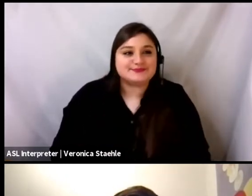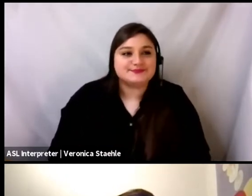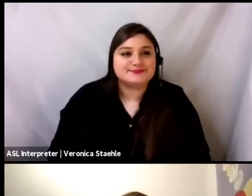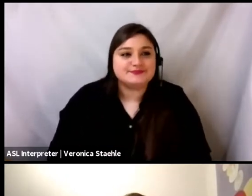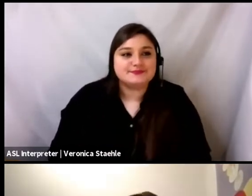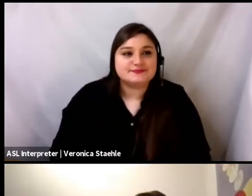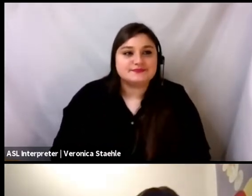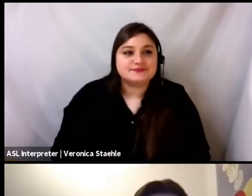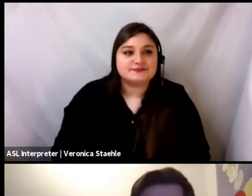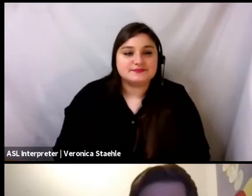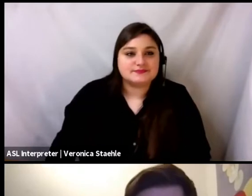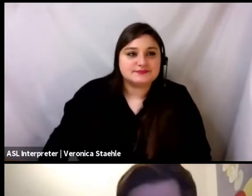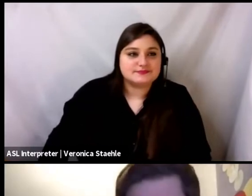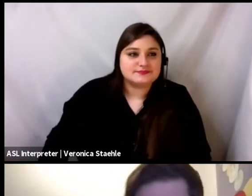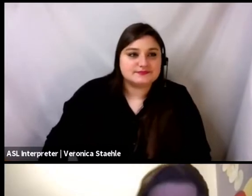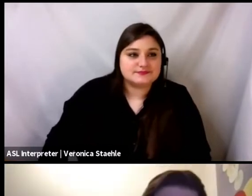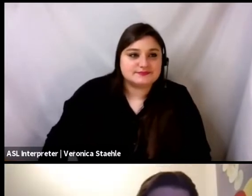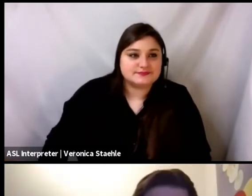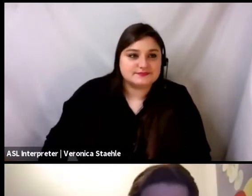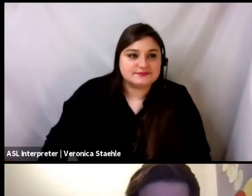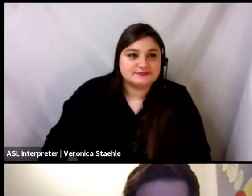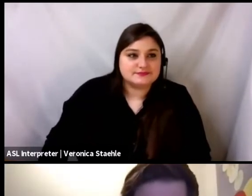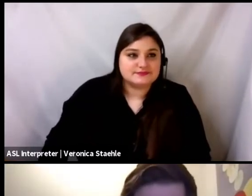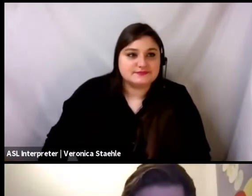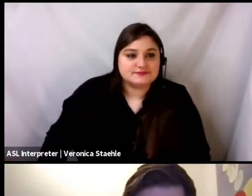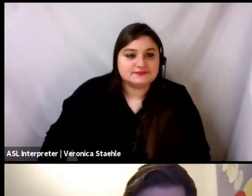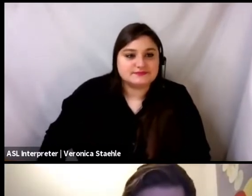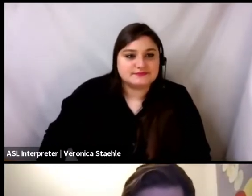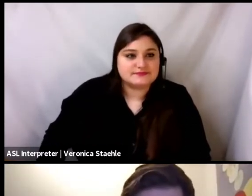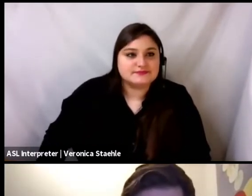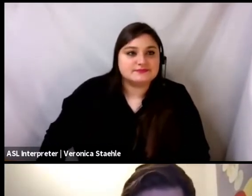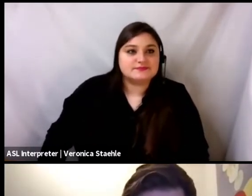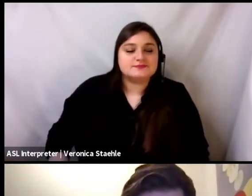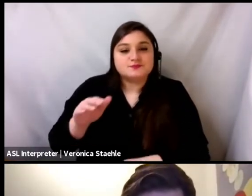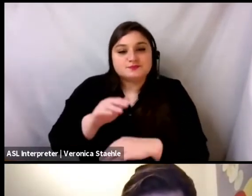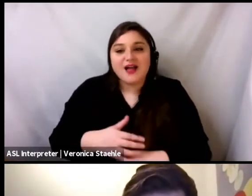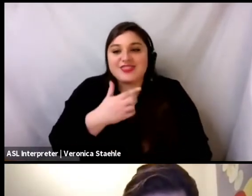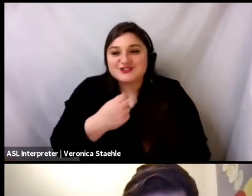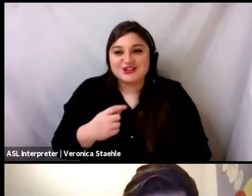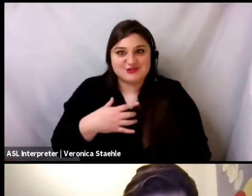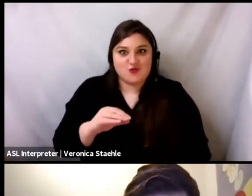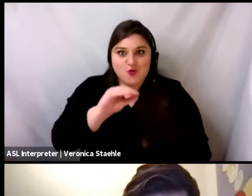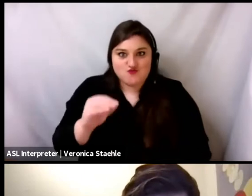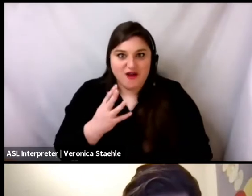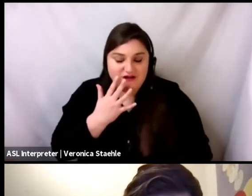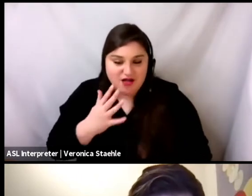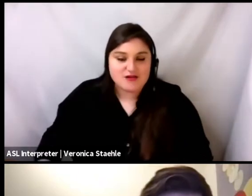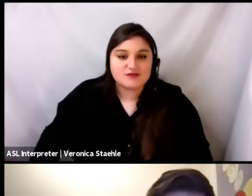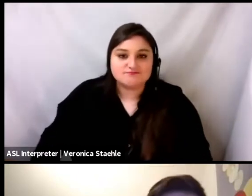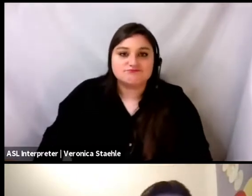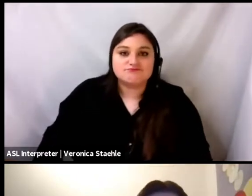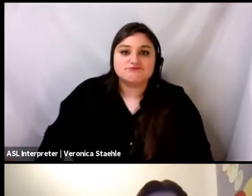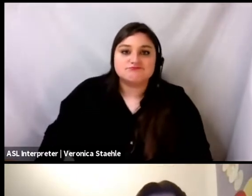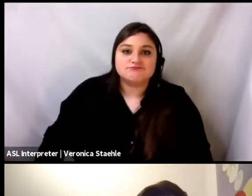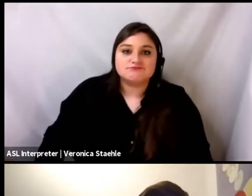chin and on my mustache area, which is quite gray. I'm in my studio in Amsterdam.